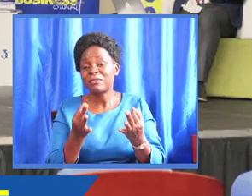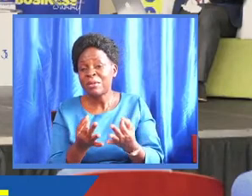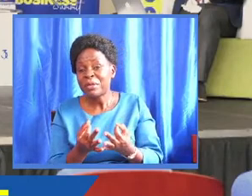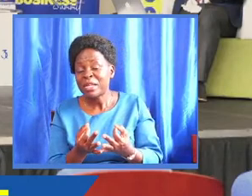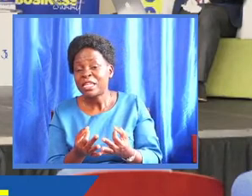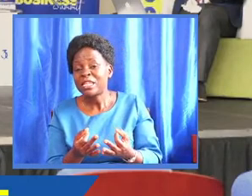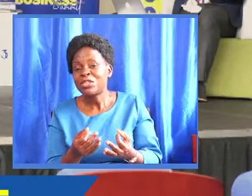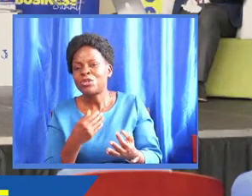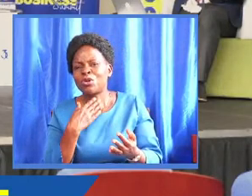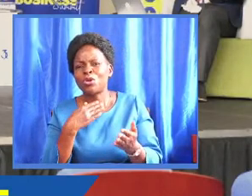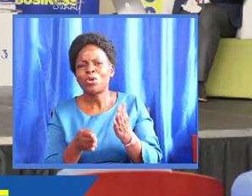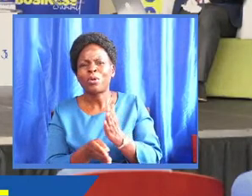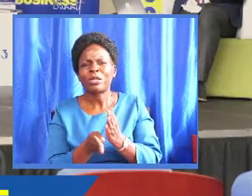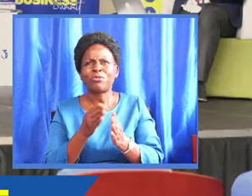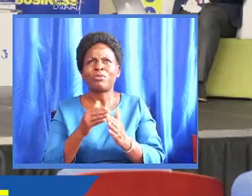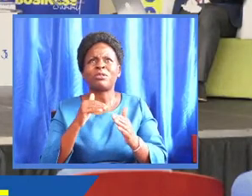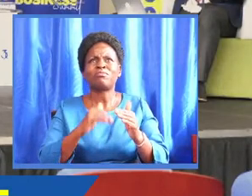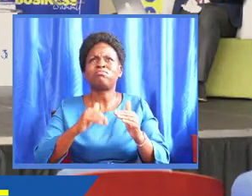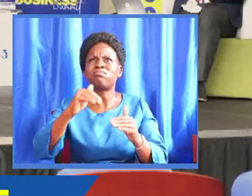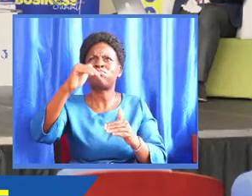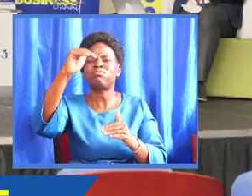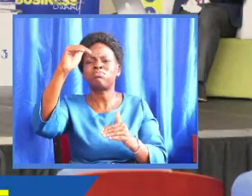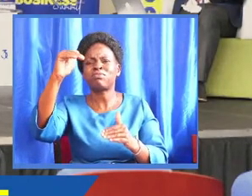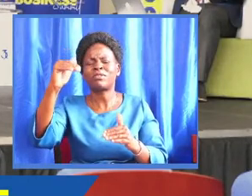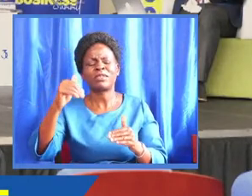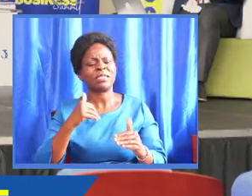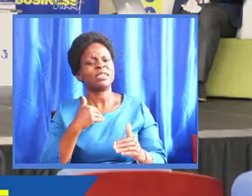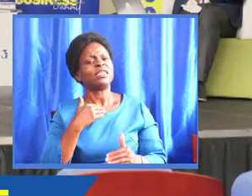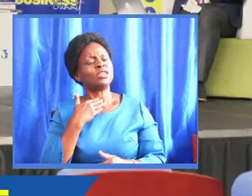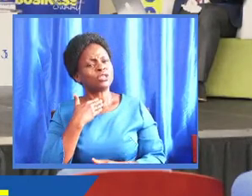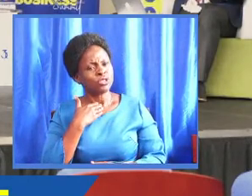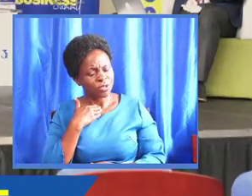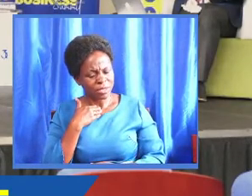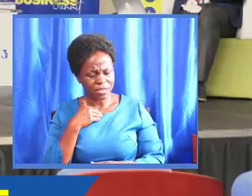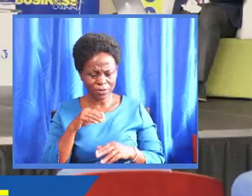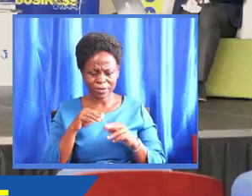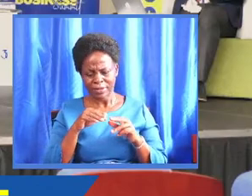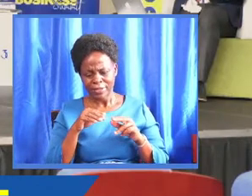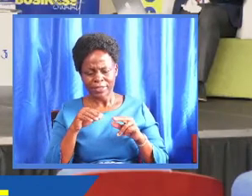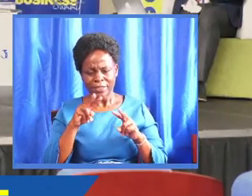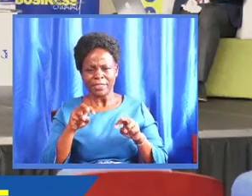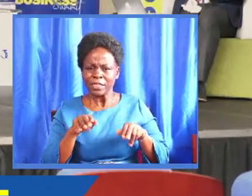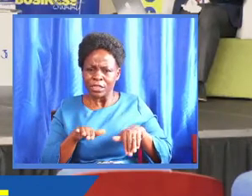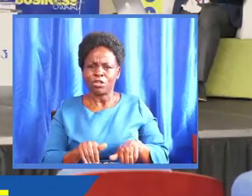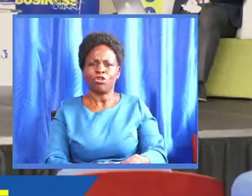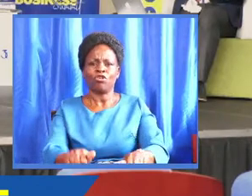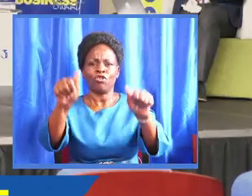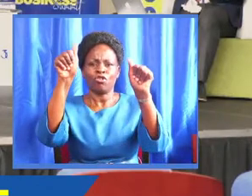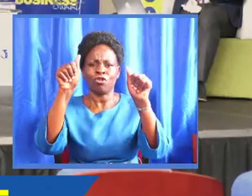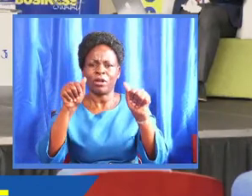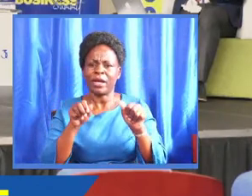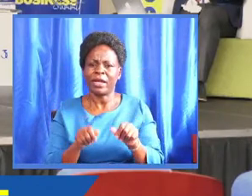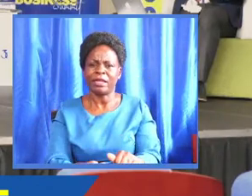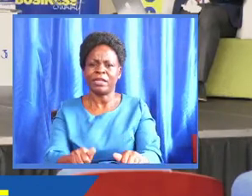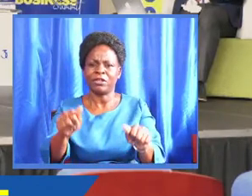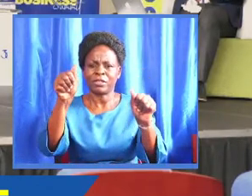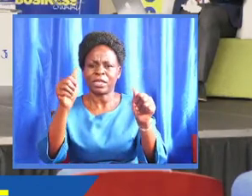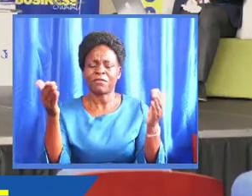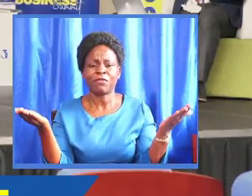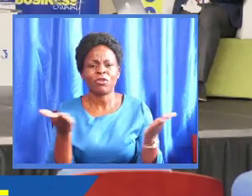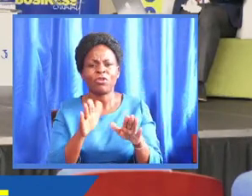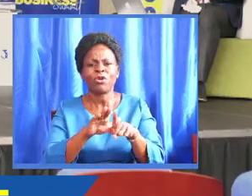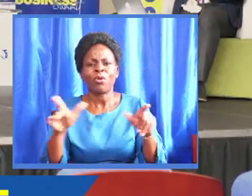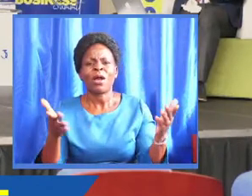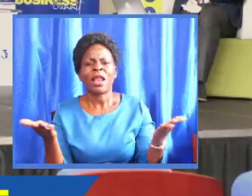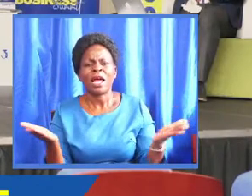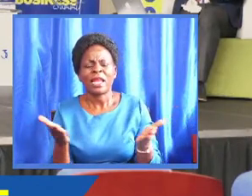dwellings? Do you want to build apartments? I mean, you need to figure this out on your own and by yourself. Where is your land?